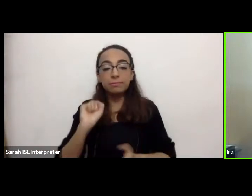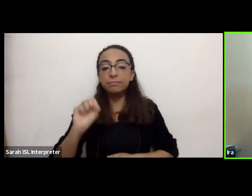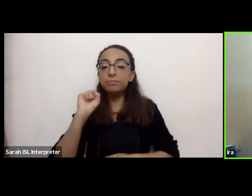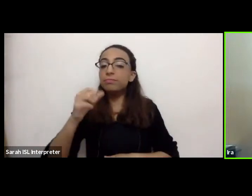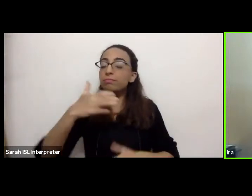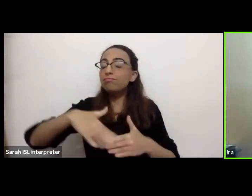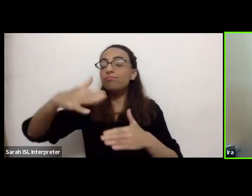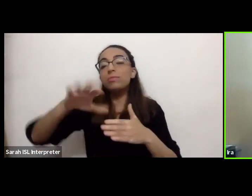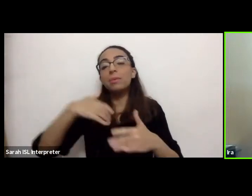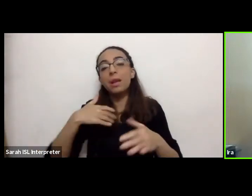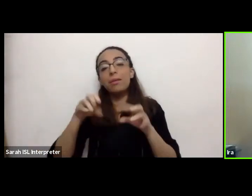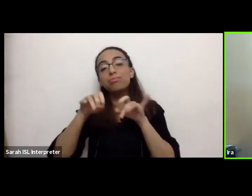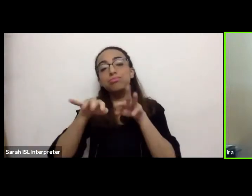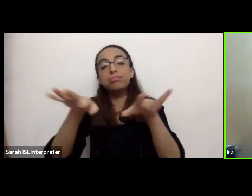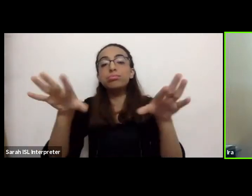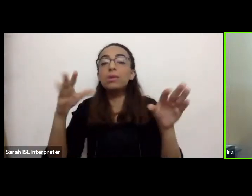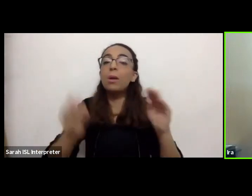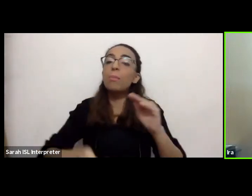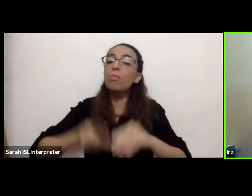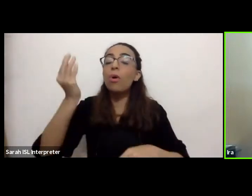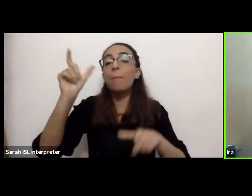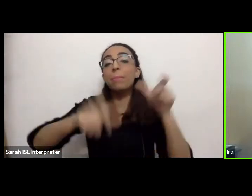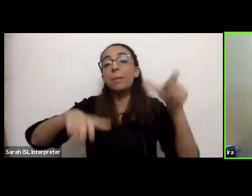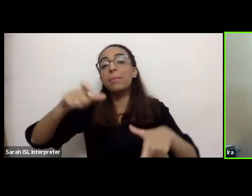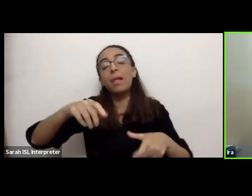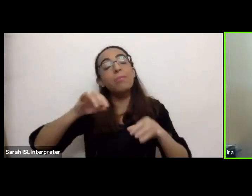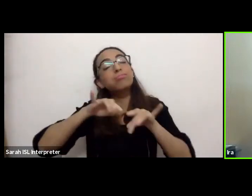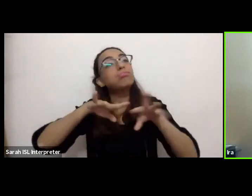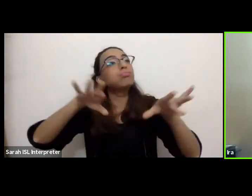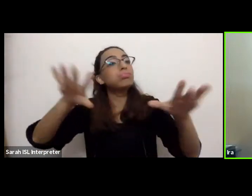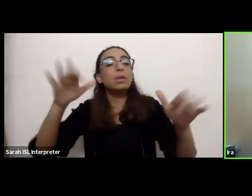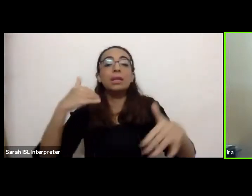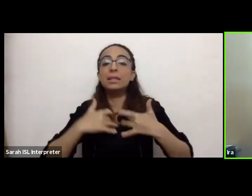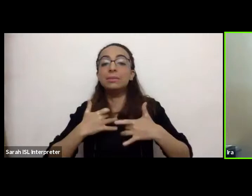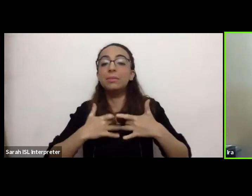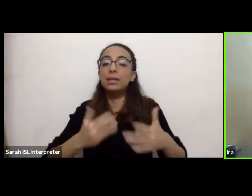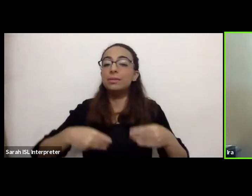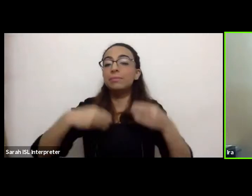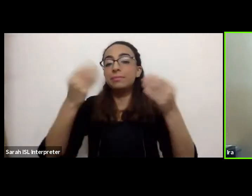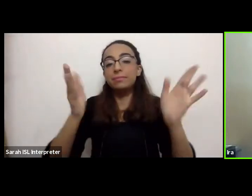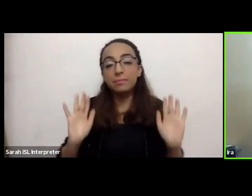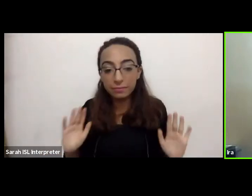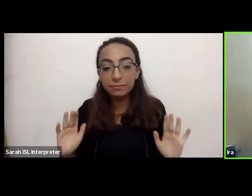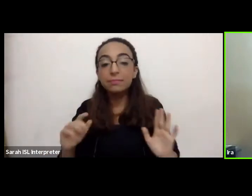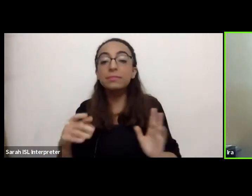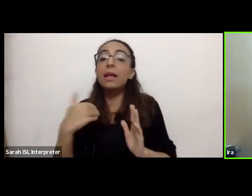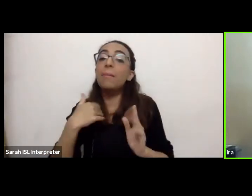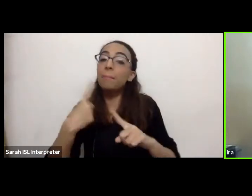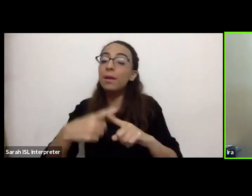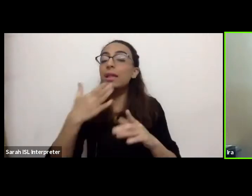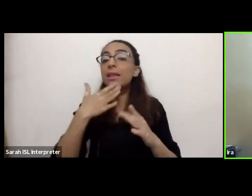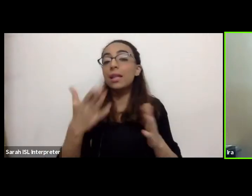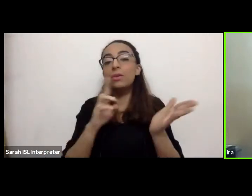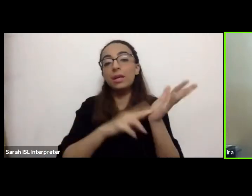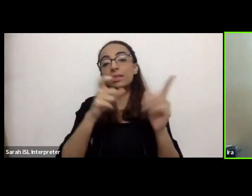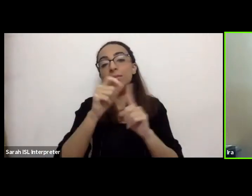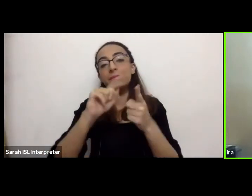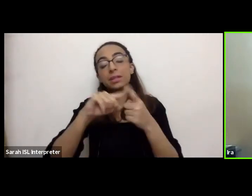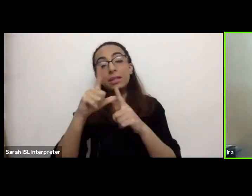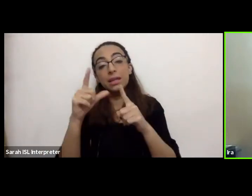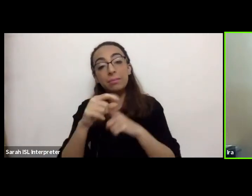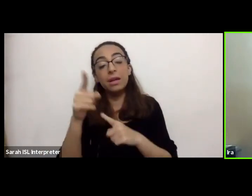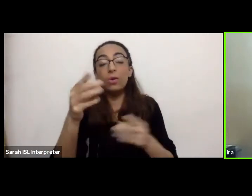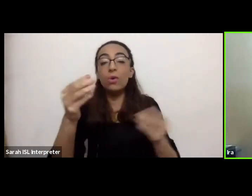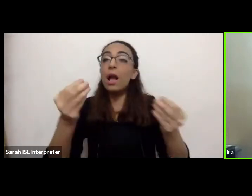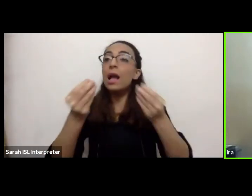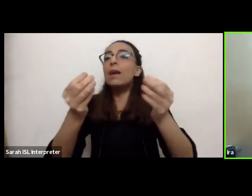on to inspire millions more that will come after us. And thank you to NCPD for having this forum and for these